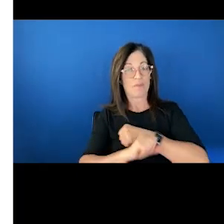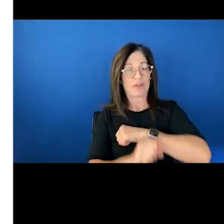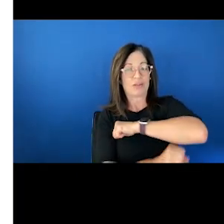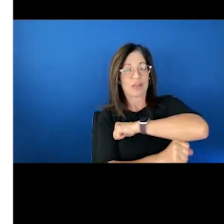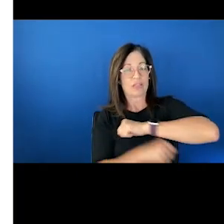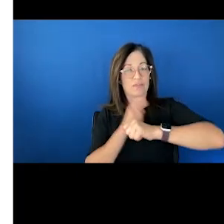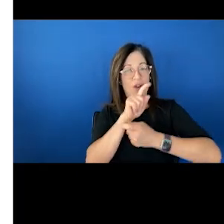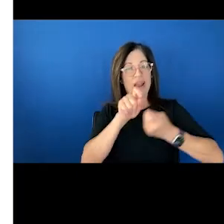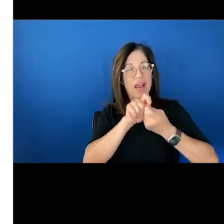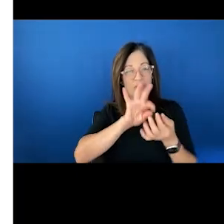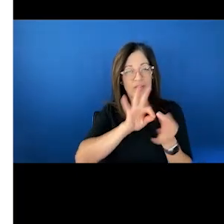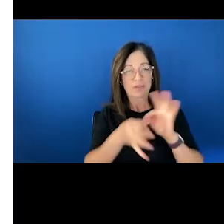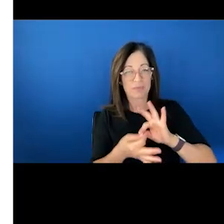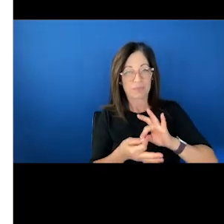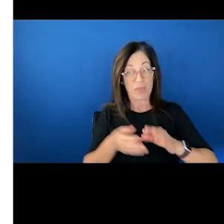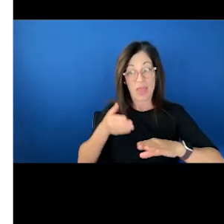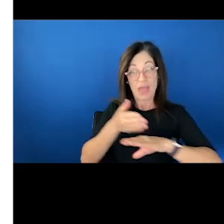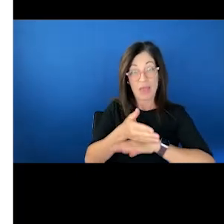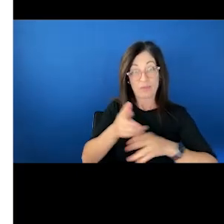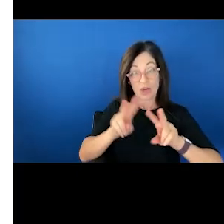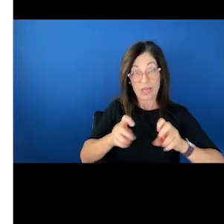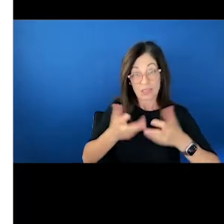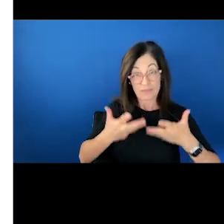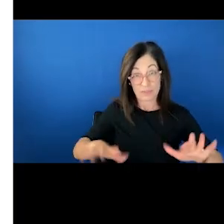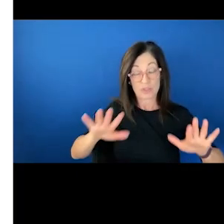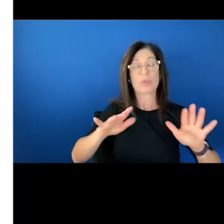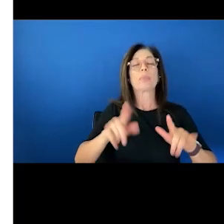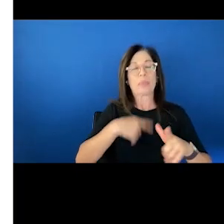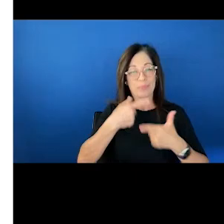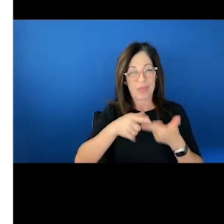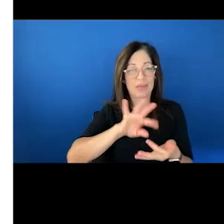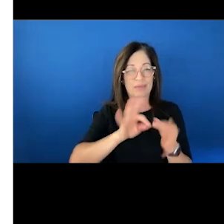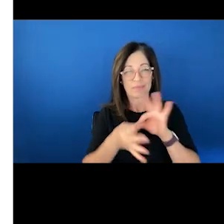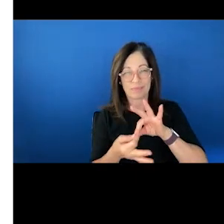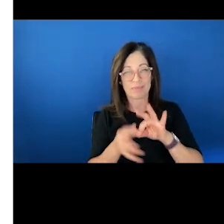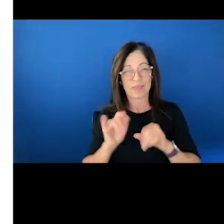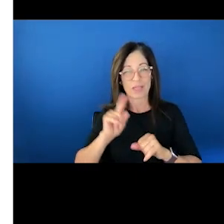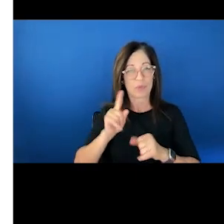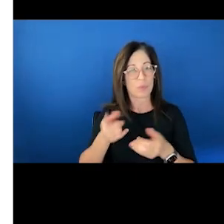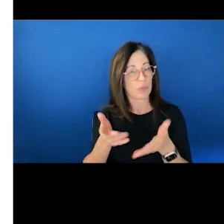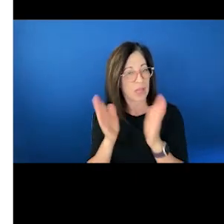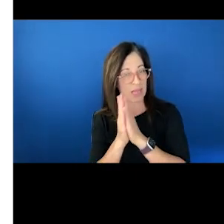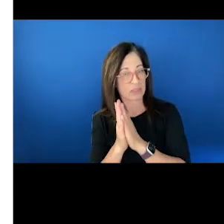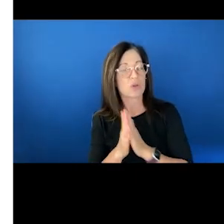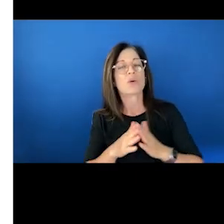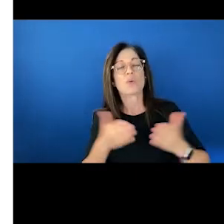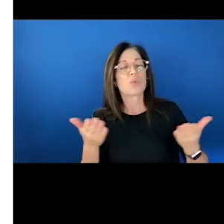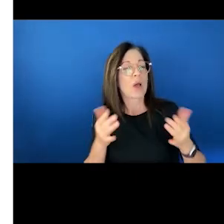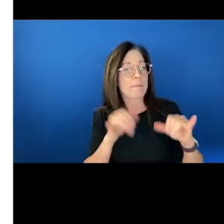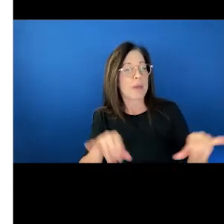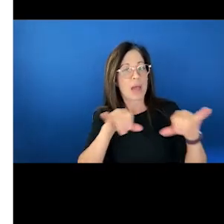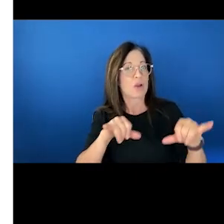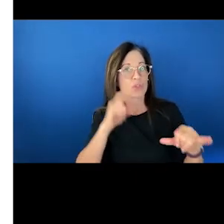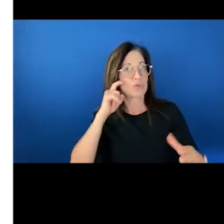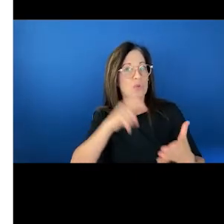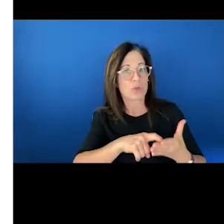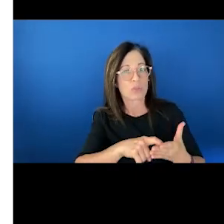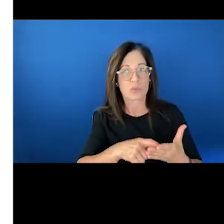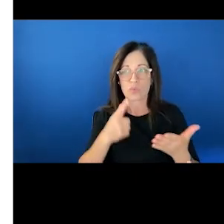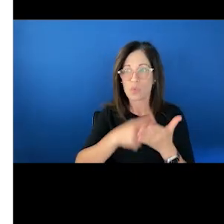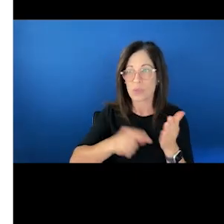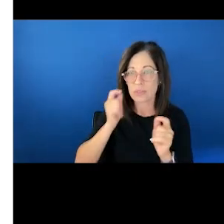accurate interpretation. After analysis comes interpretation. This is where you ask, what patterns do you